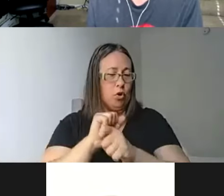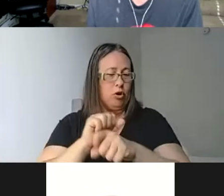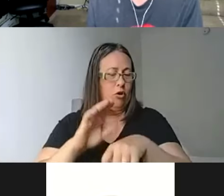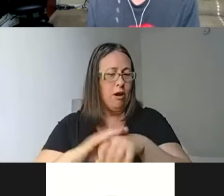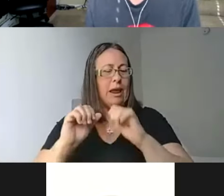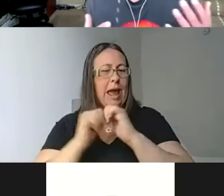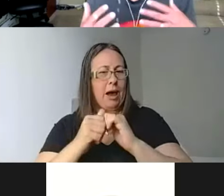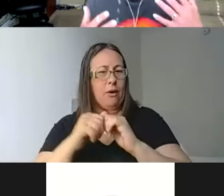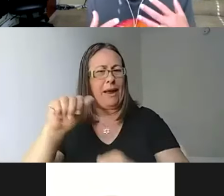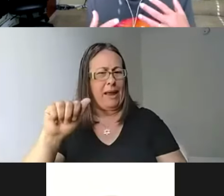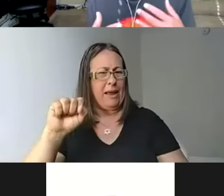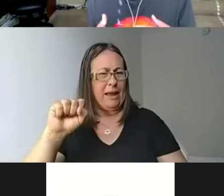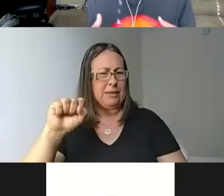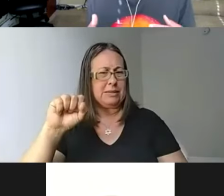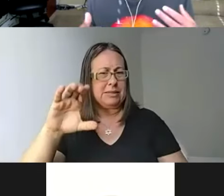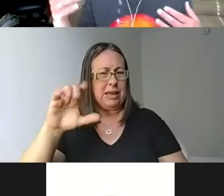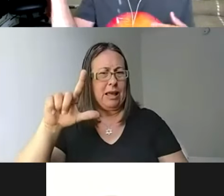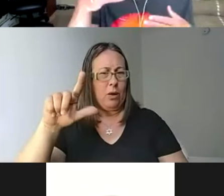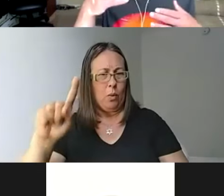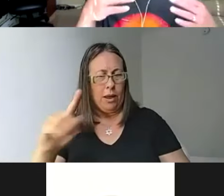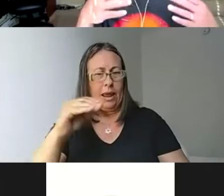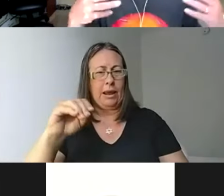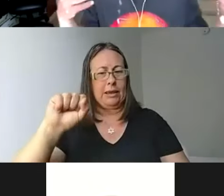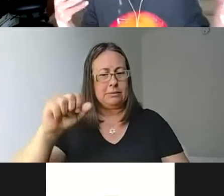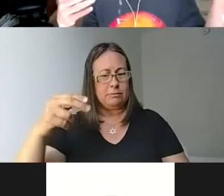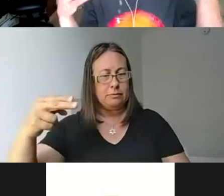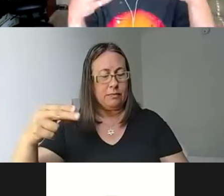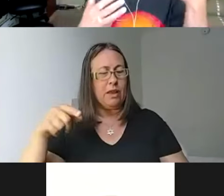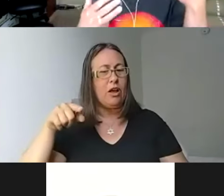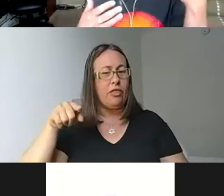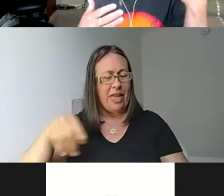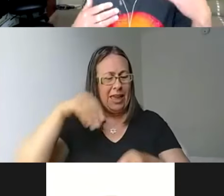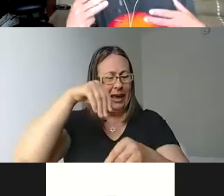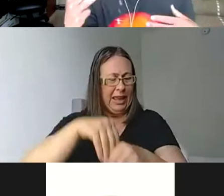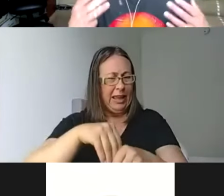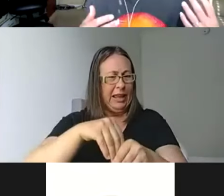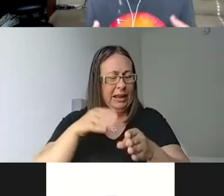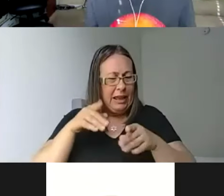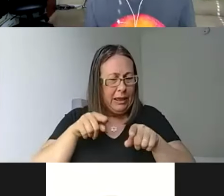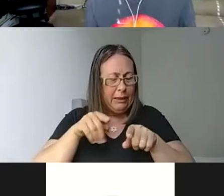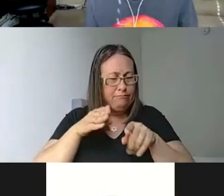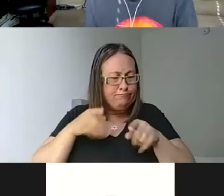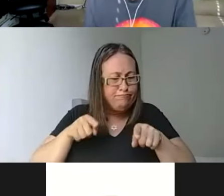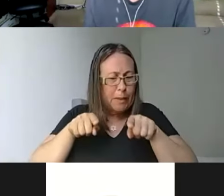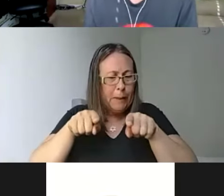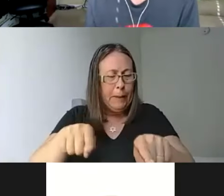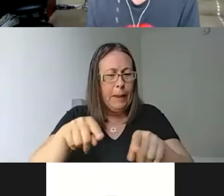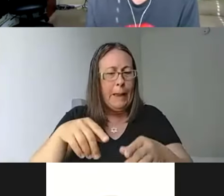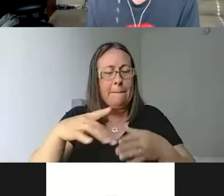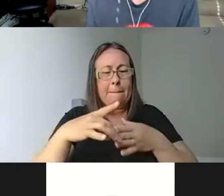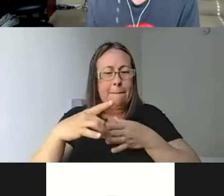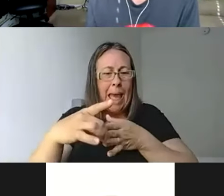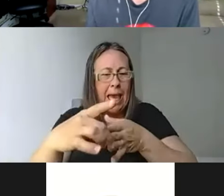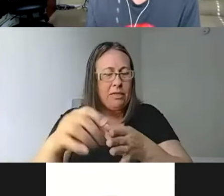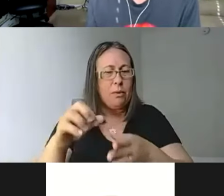hedgehog and ASCO1 really work together? Are they in this linear pathway? Are they cooperating? What's going on there? And this is